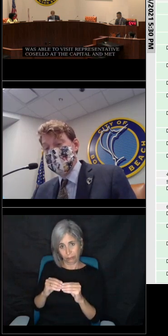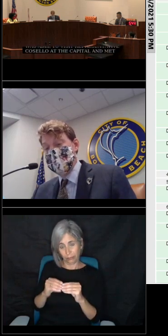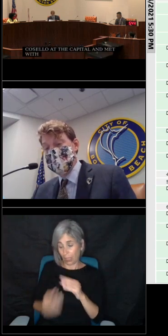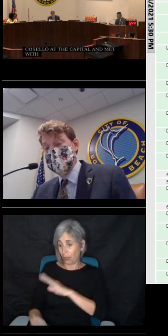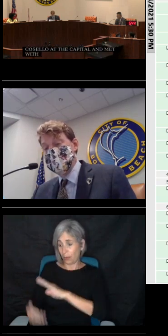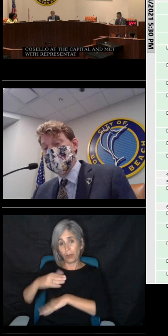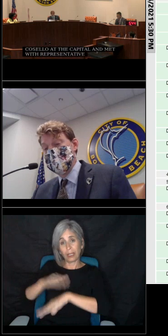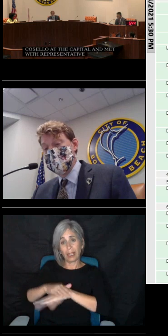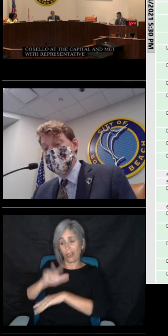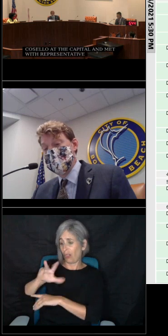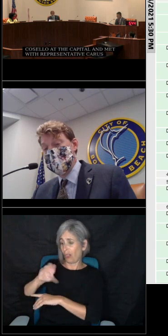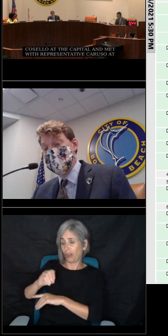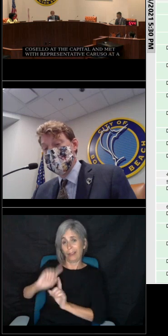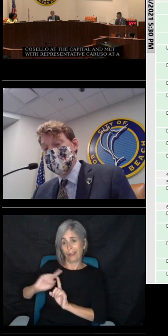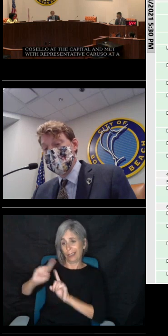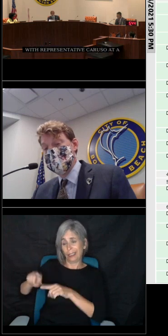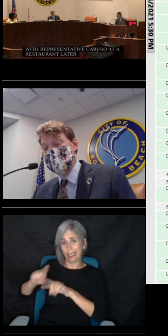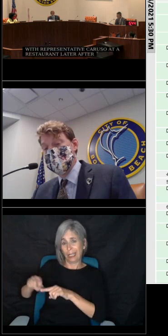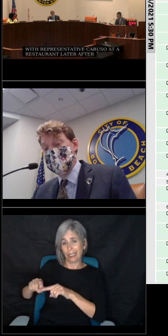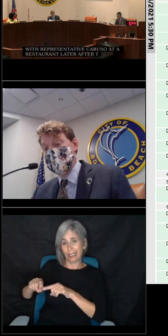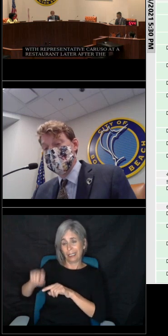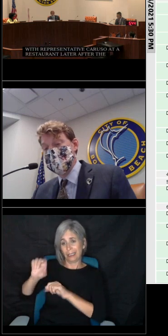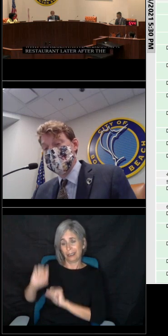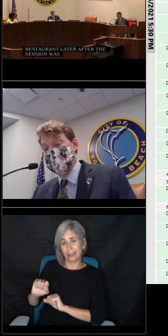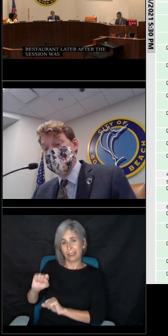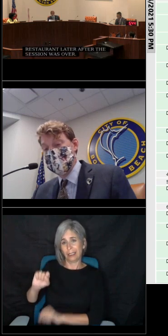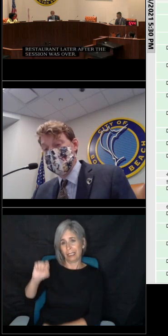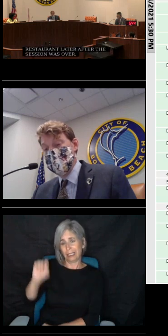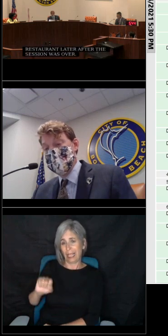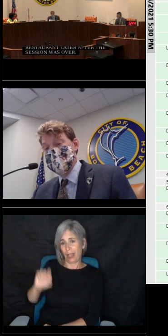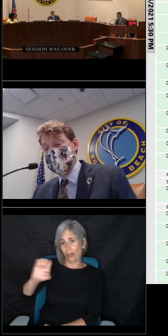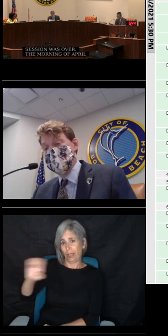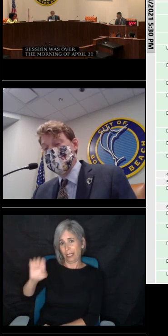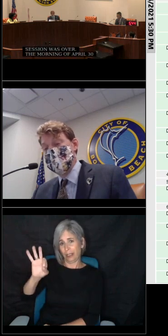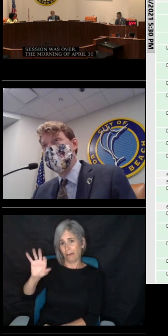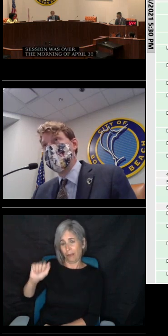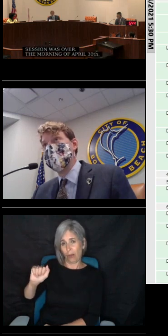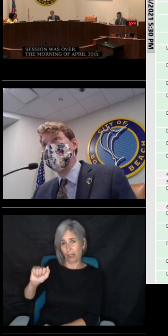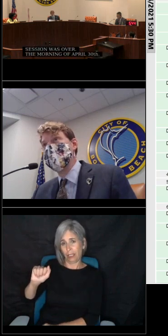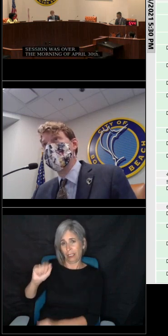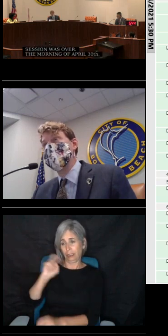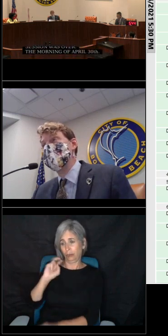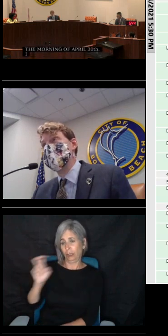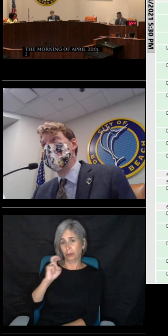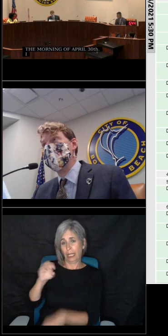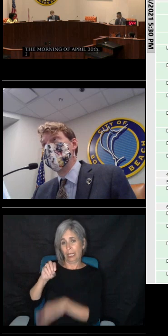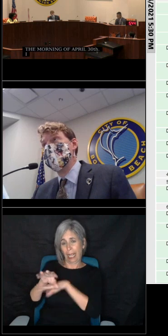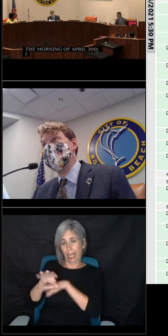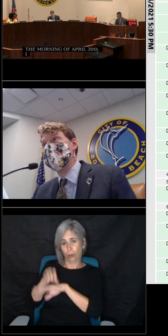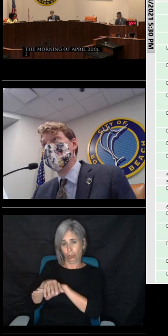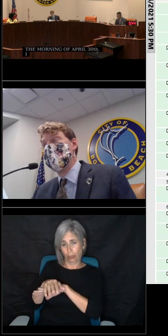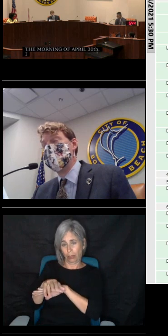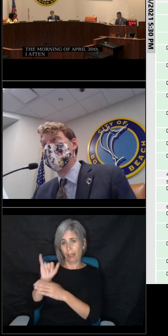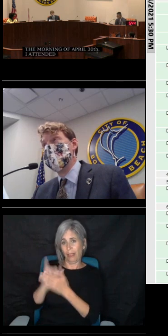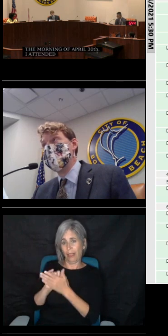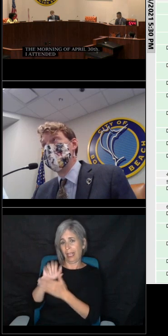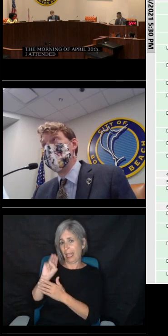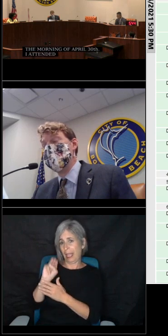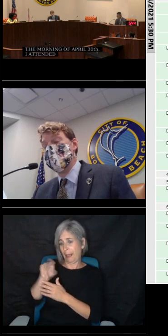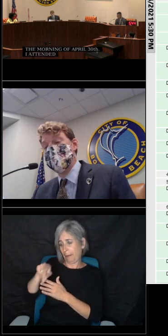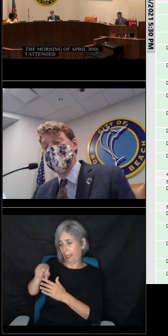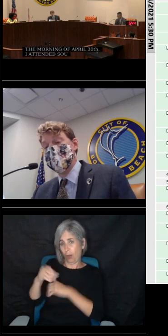April 30th, I attended the SEFTEC meeting, which stands for the Southeast Florida Transportation Council, which is the MPOs of